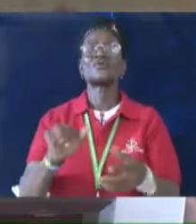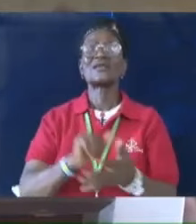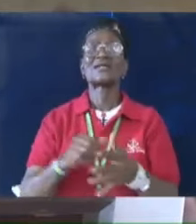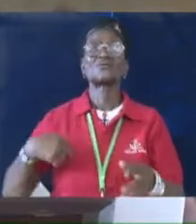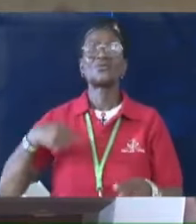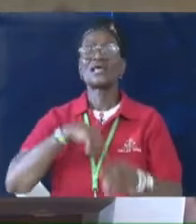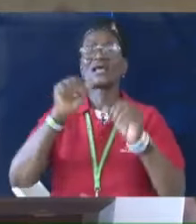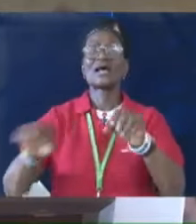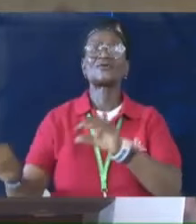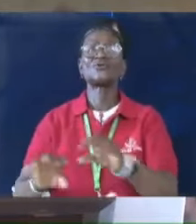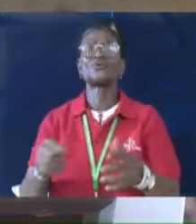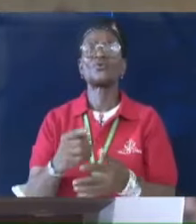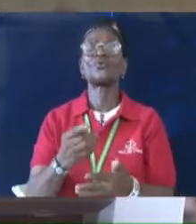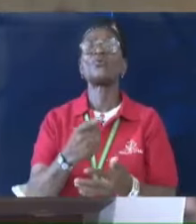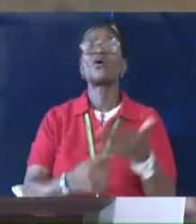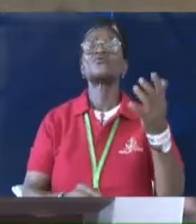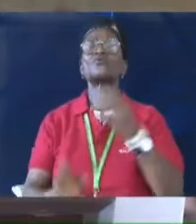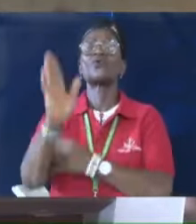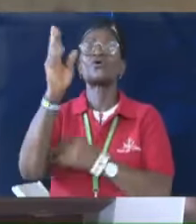what God wants us to do.